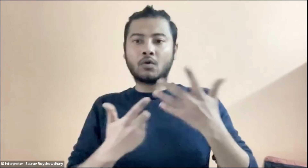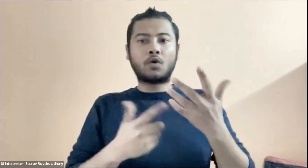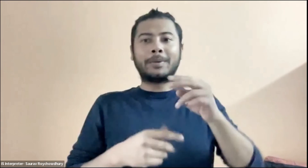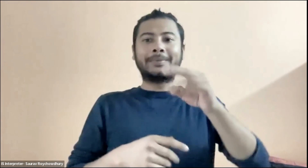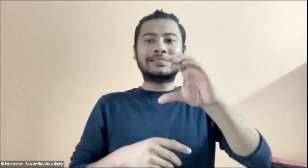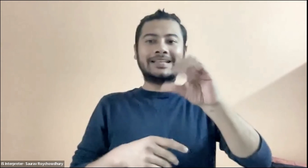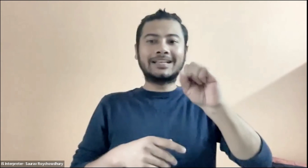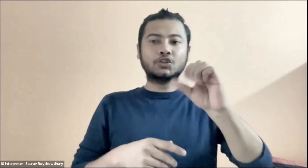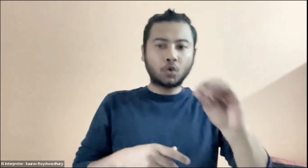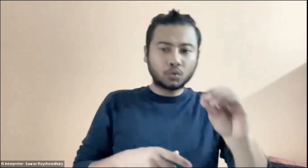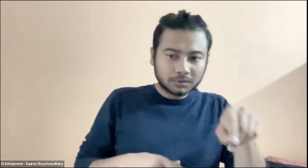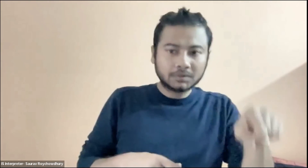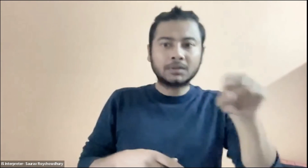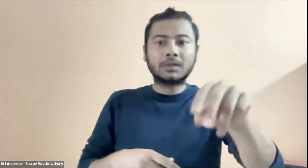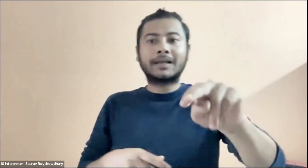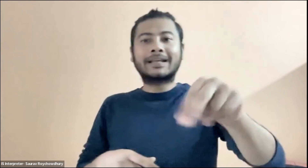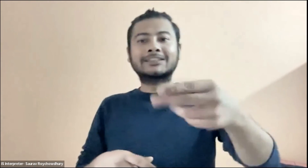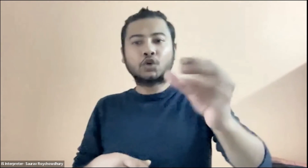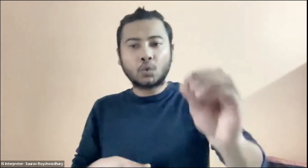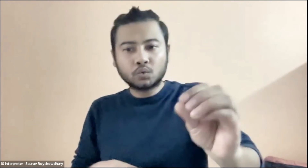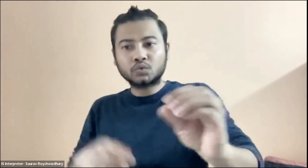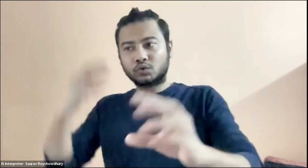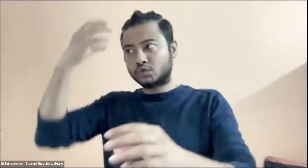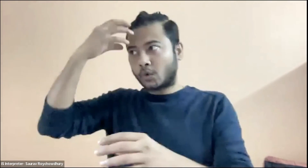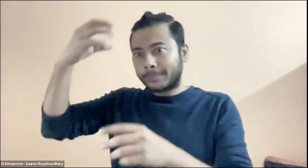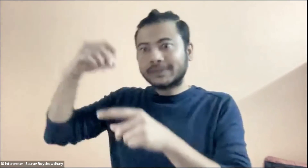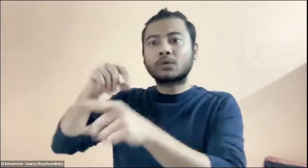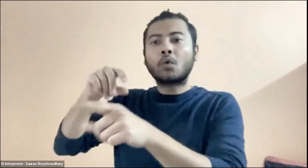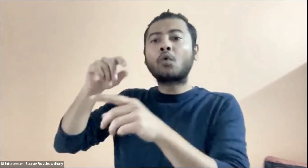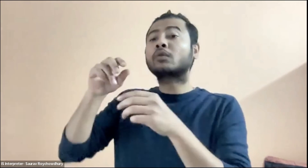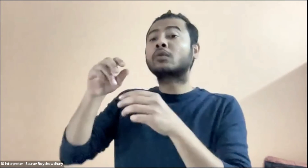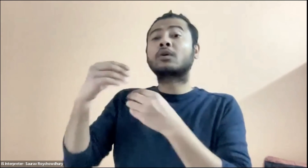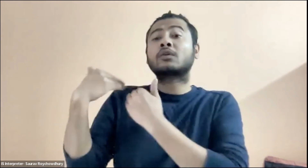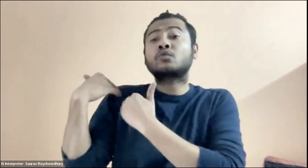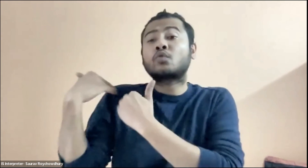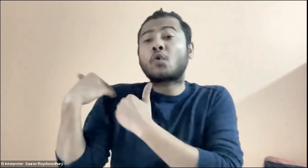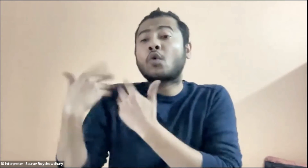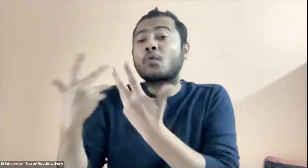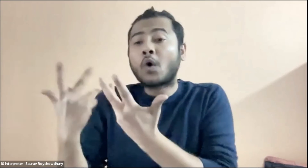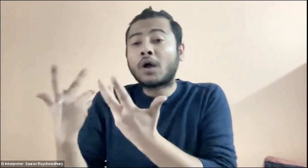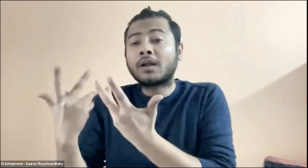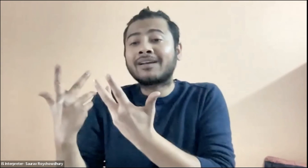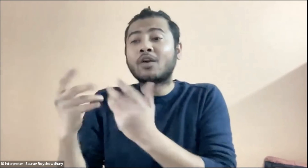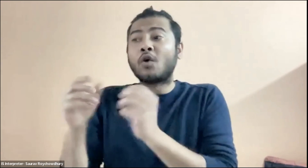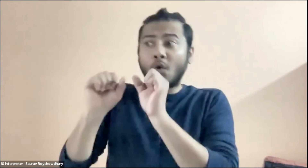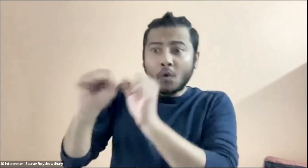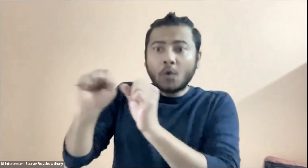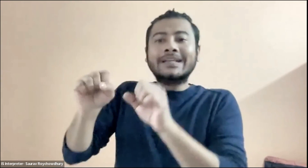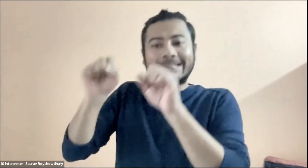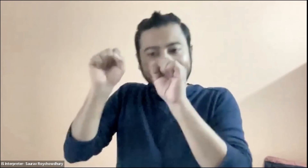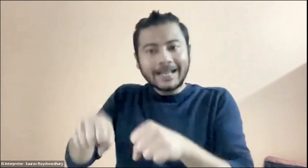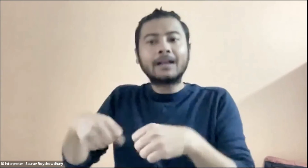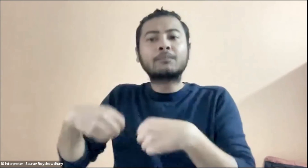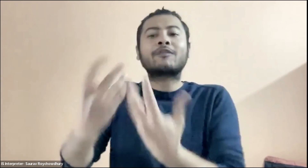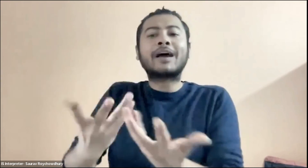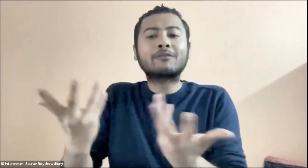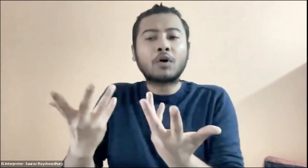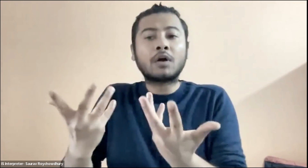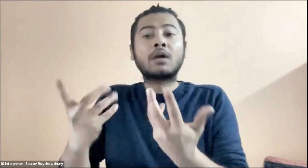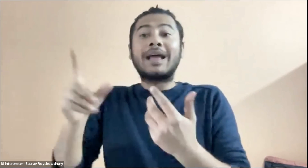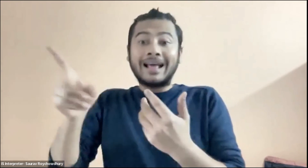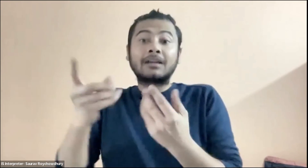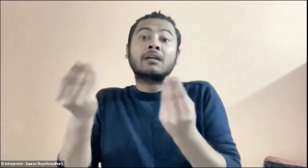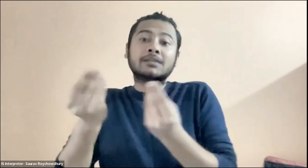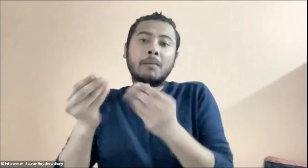And where can we lean strategically on our partners, on our friends, colleagues, and allies to move this work